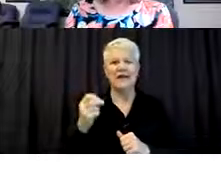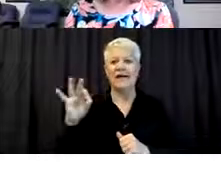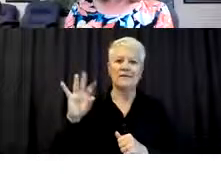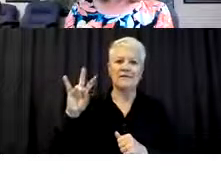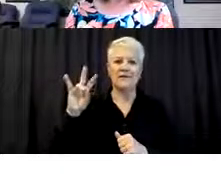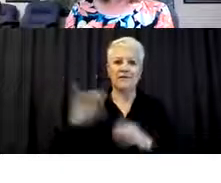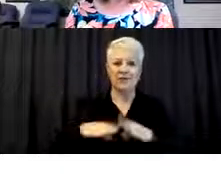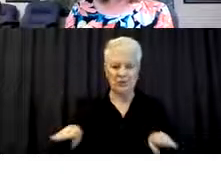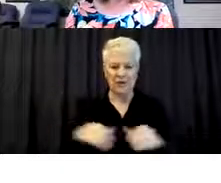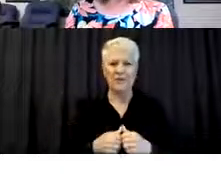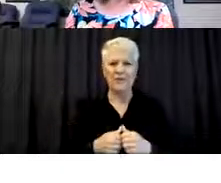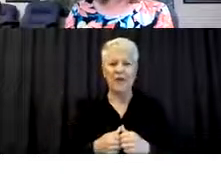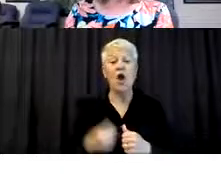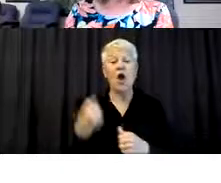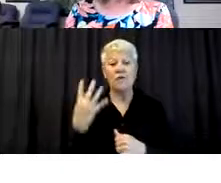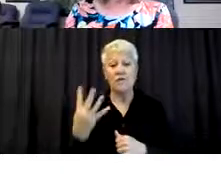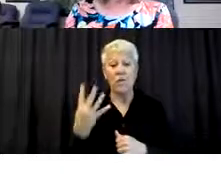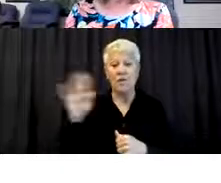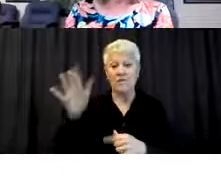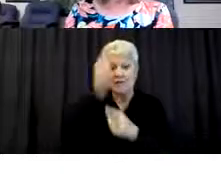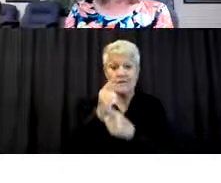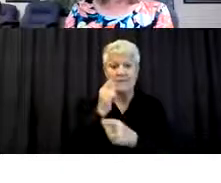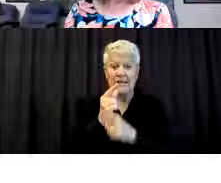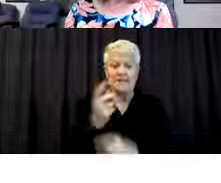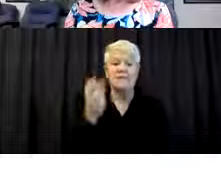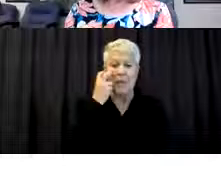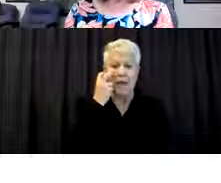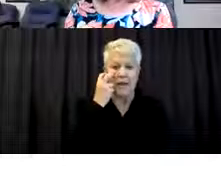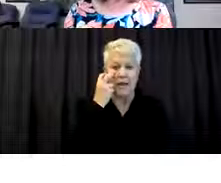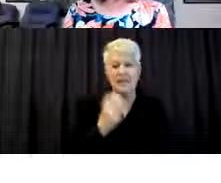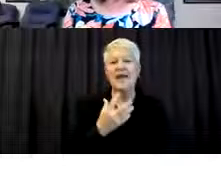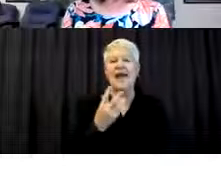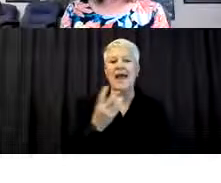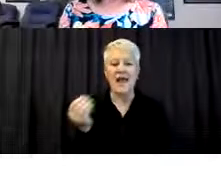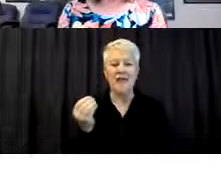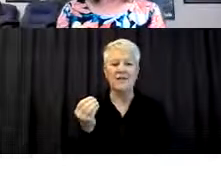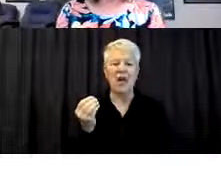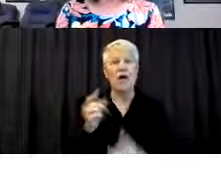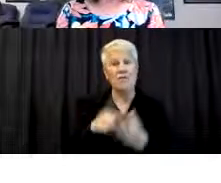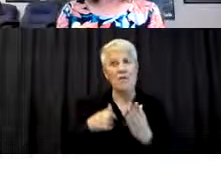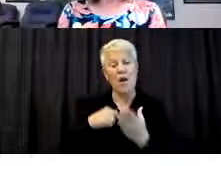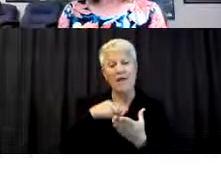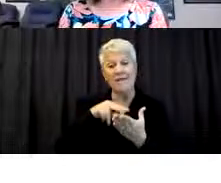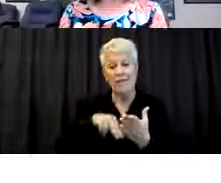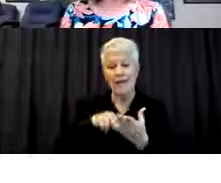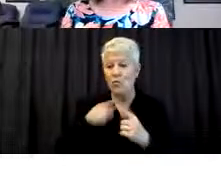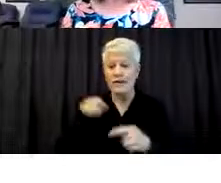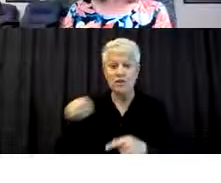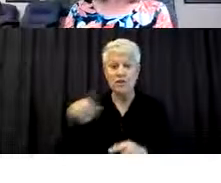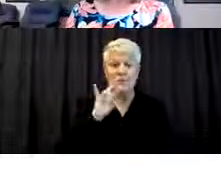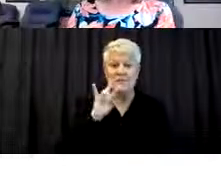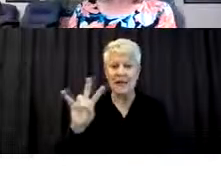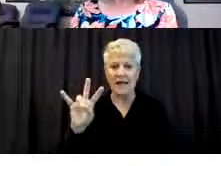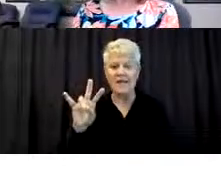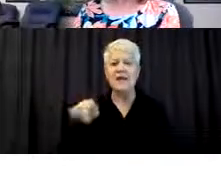children. 4 of her siblings were blind, and from what I read, when she was 7 years old,